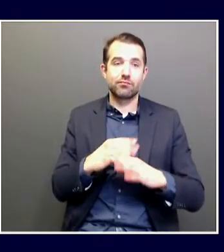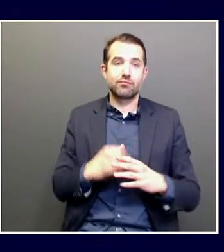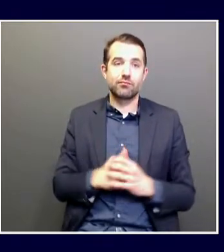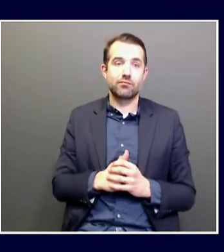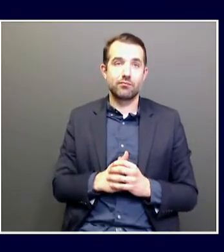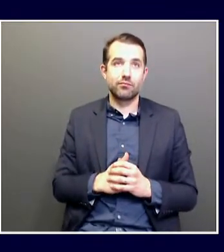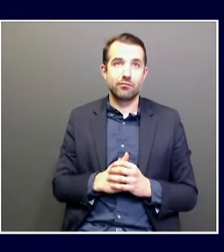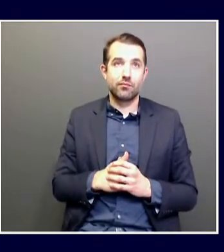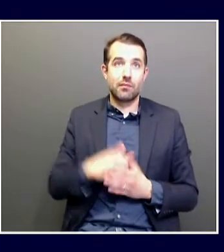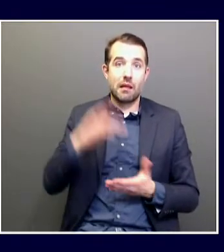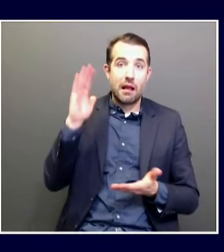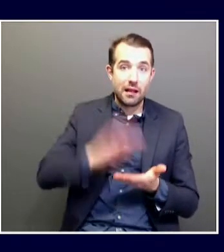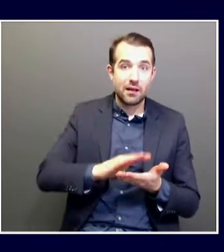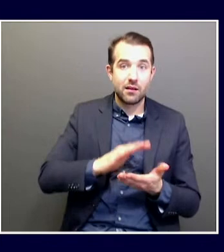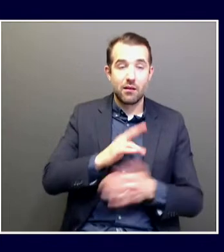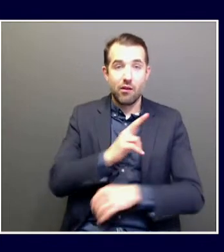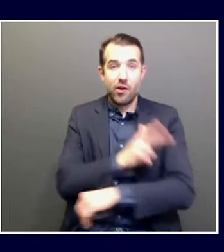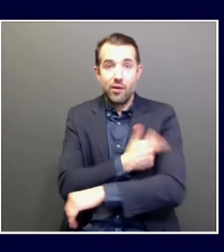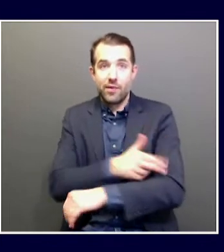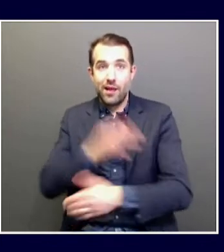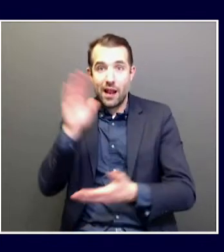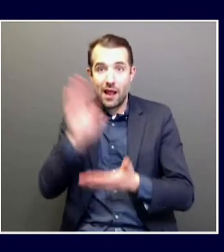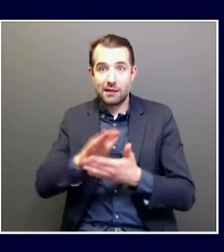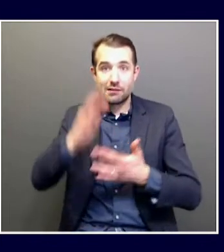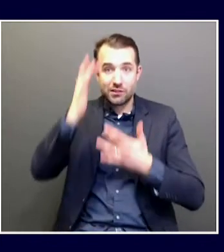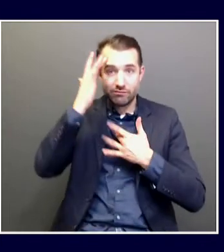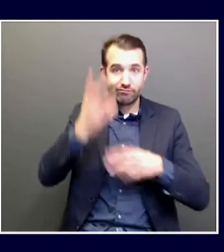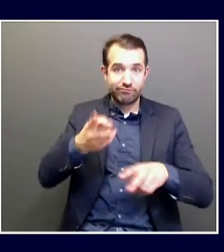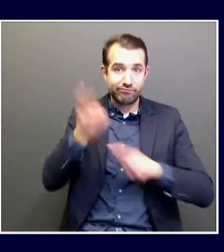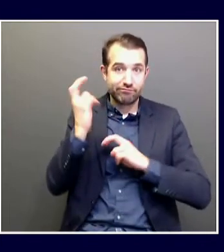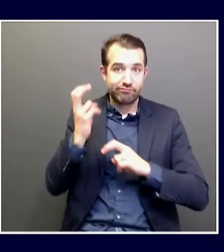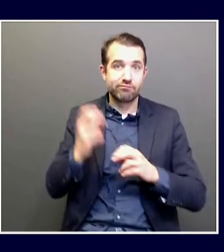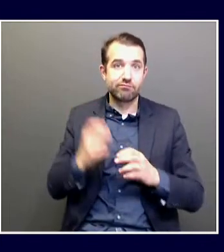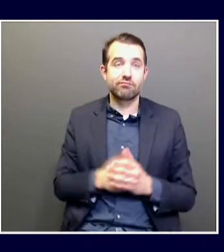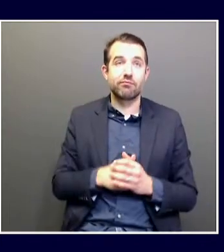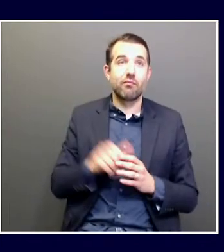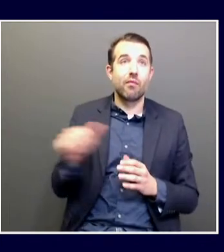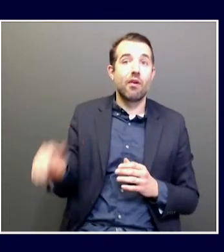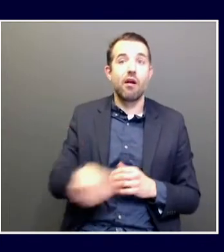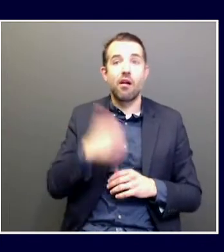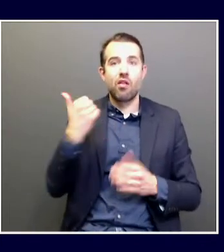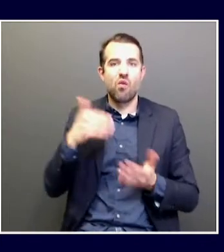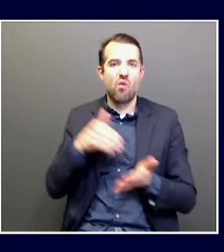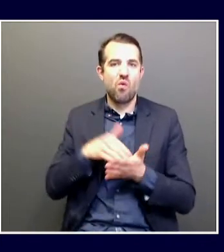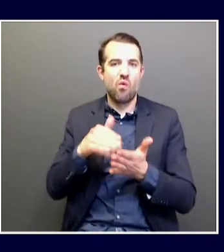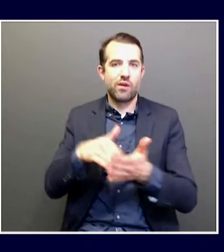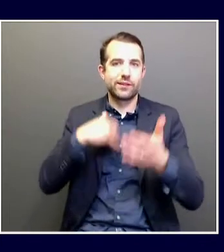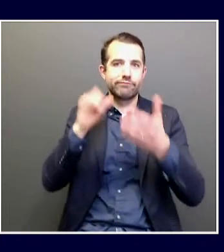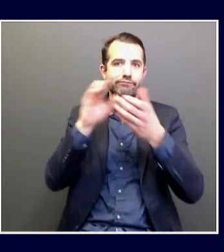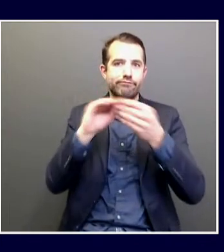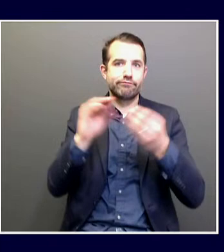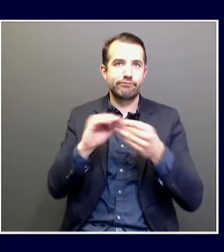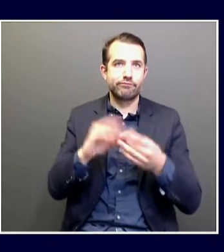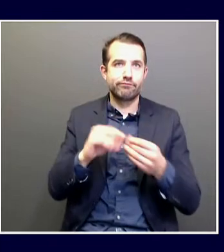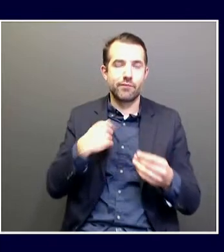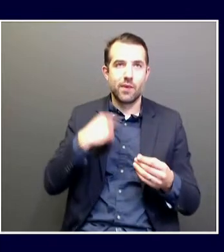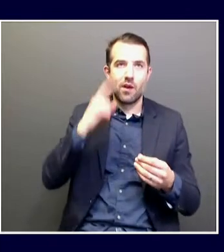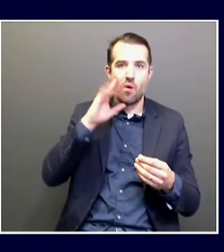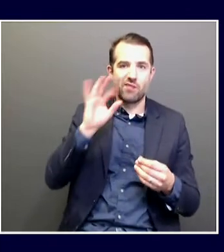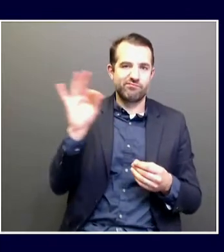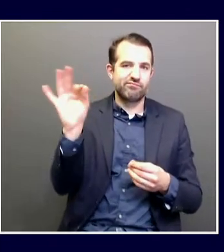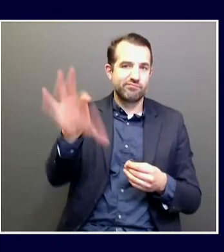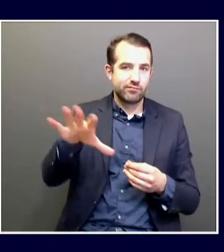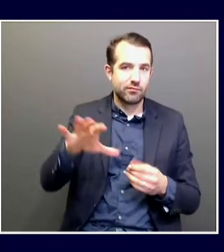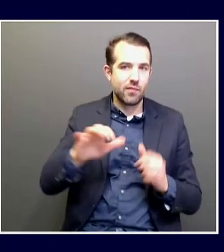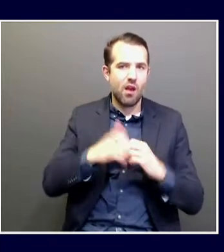hospitalization. The other piece, Mel, that's not often discussed, but is important, is the durability. How long does that protection last for? And